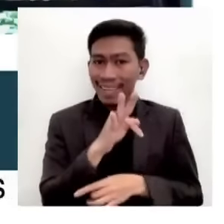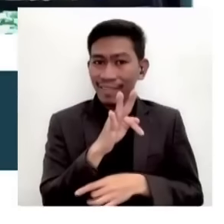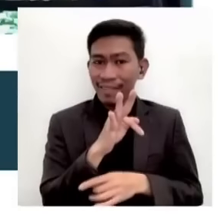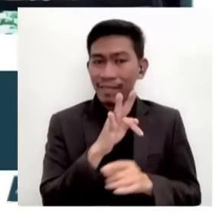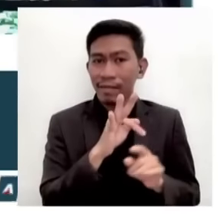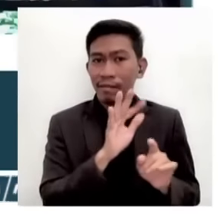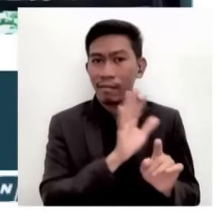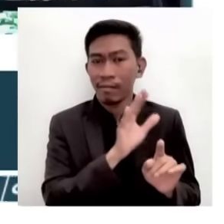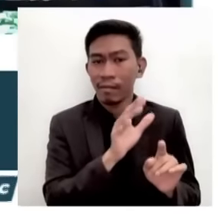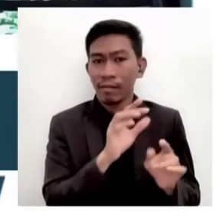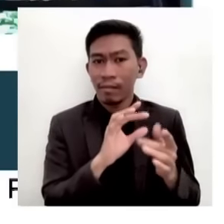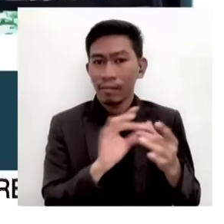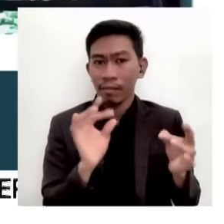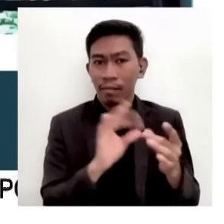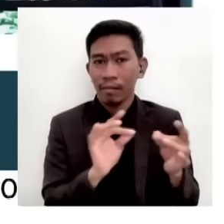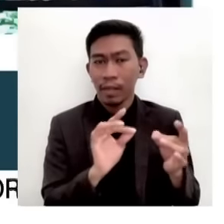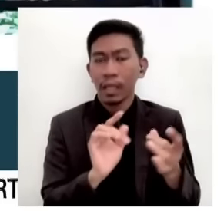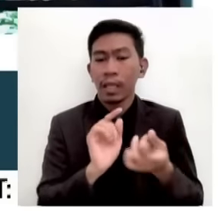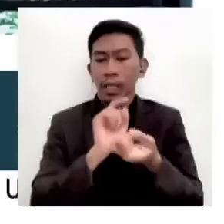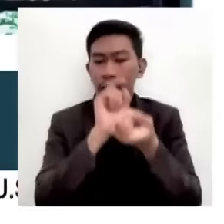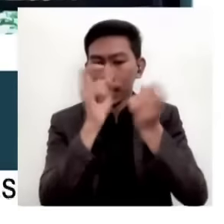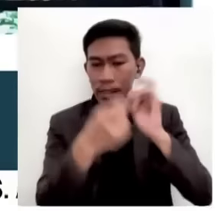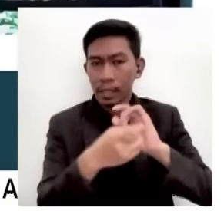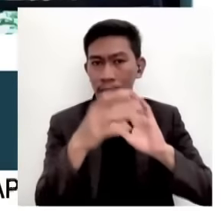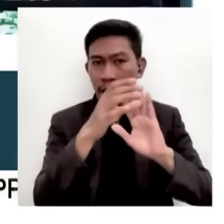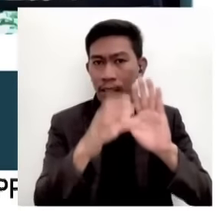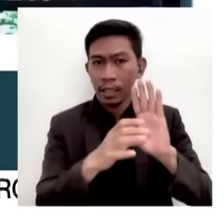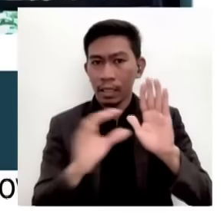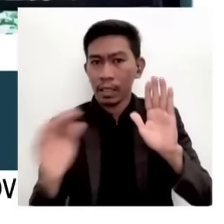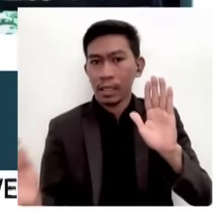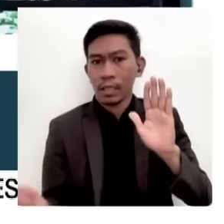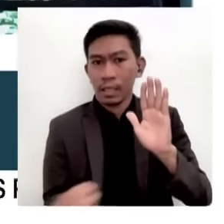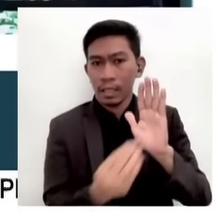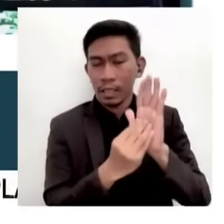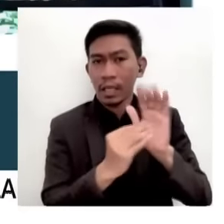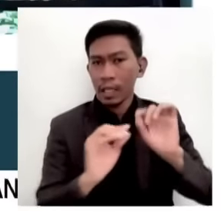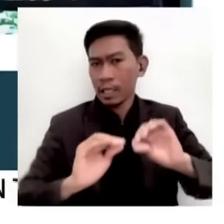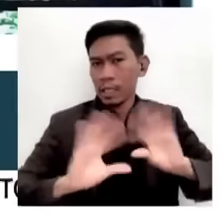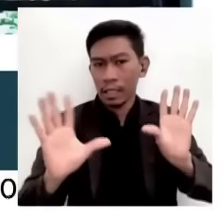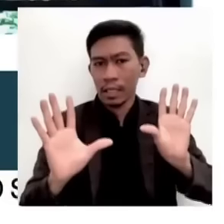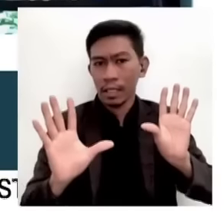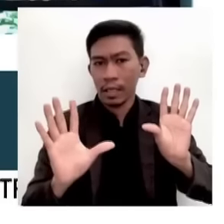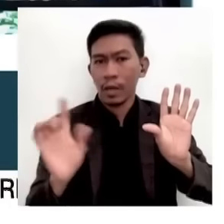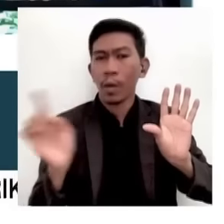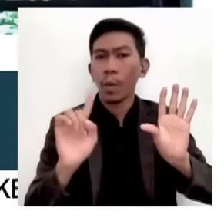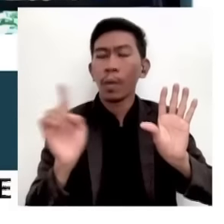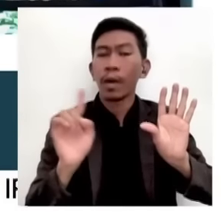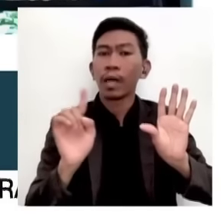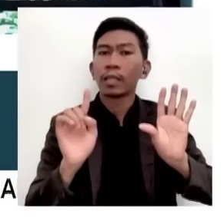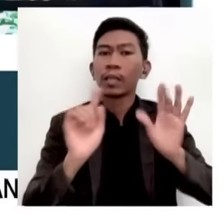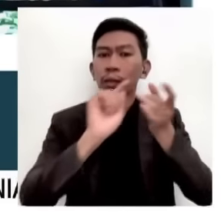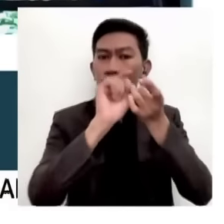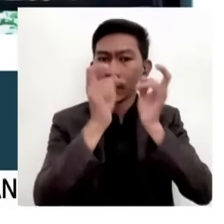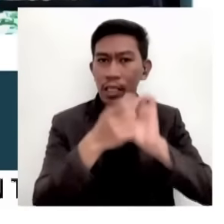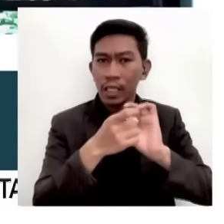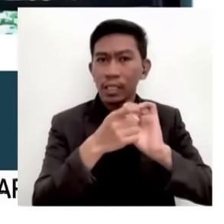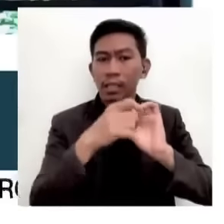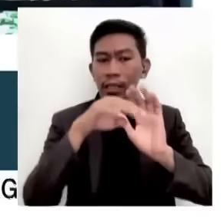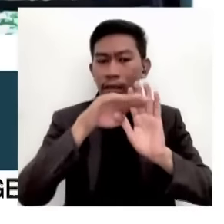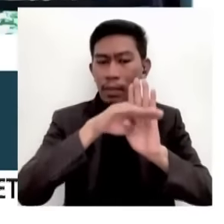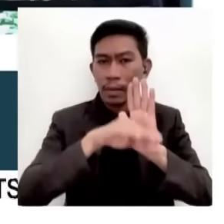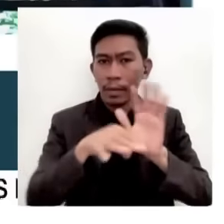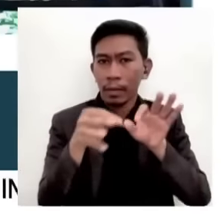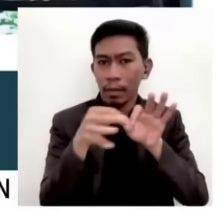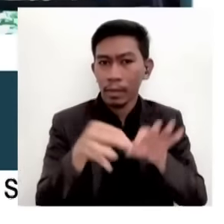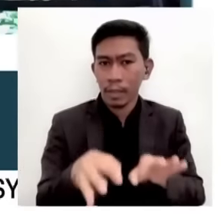nilang amendment ng Constitution, malinaw kung ano yung amendahan ng mga provisions. Mm. Kaya